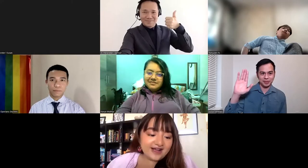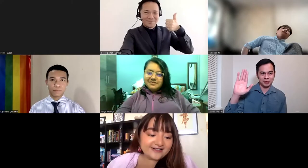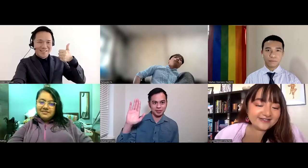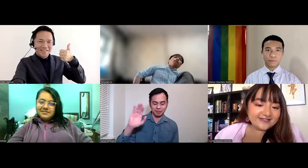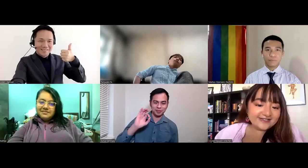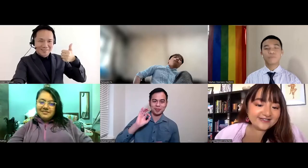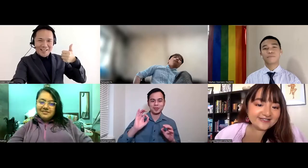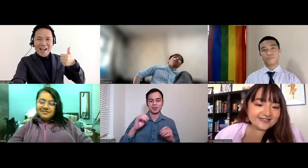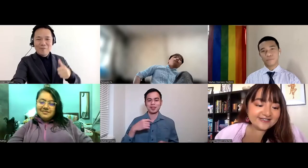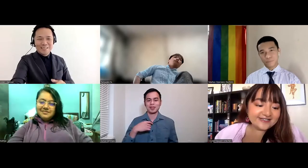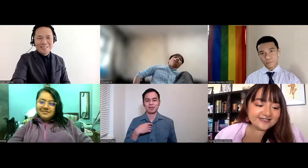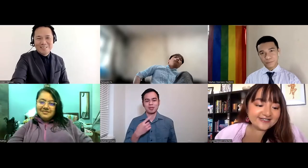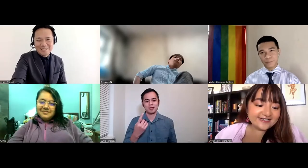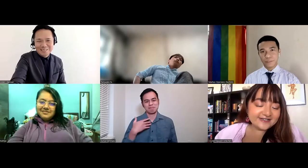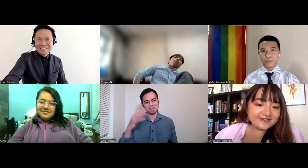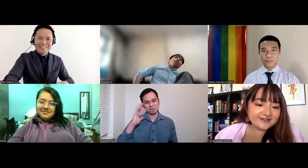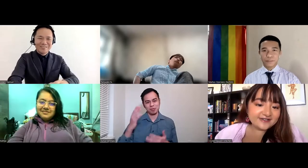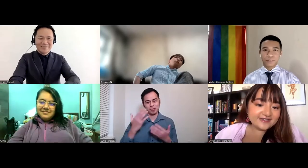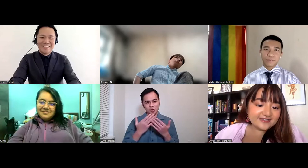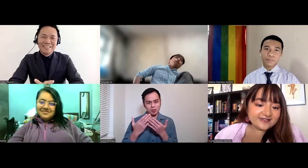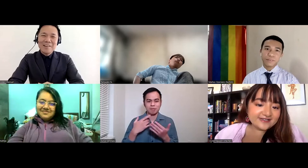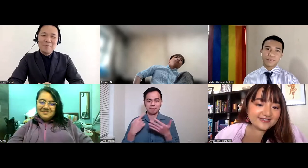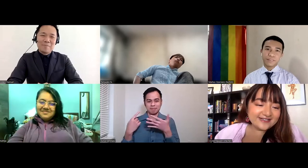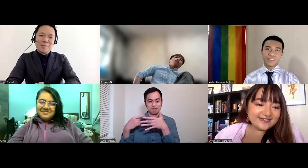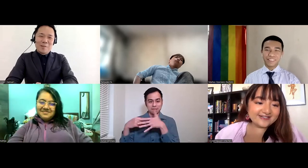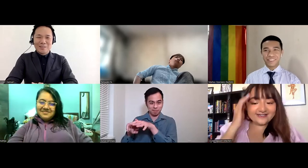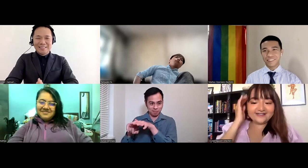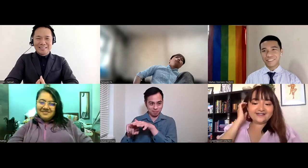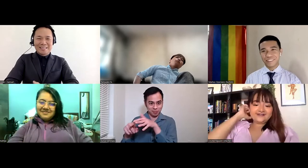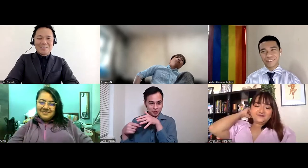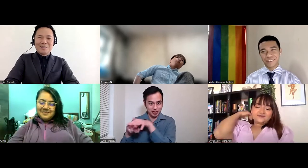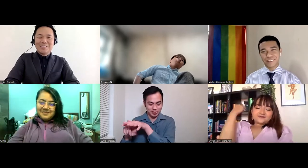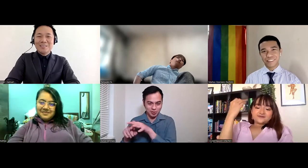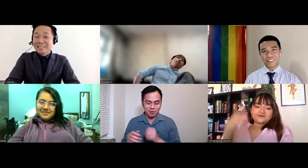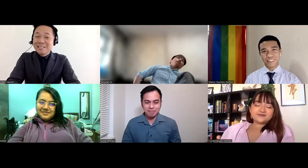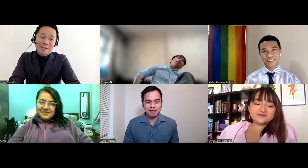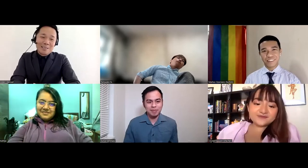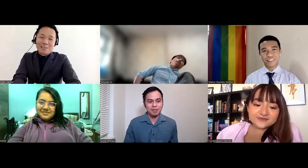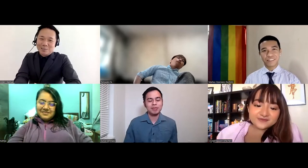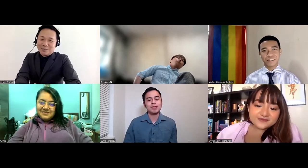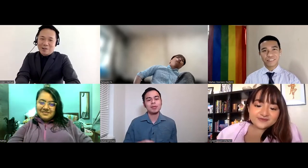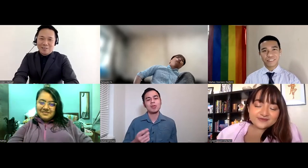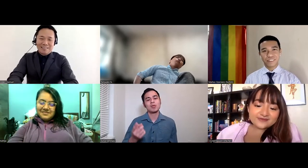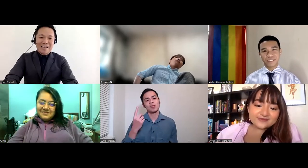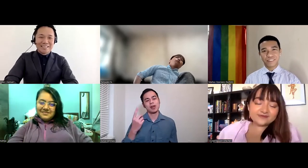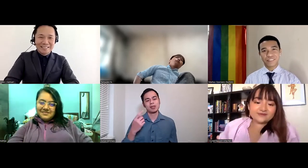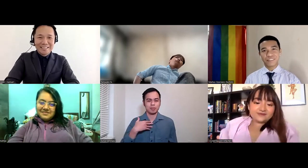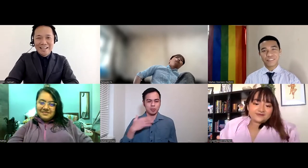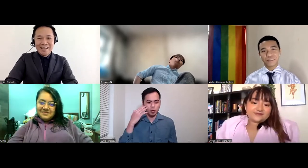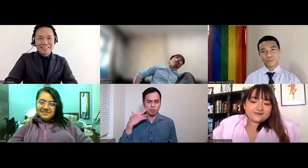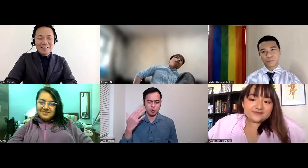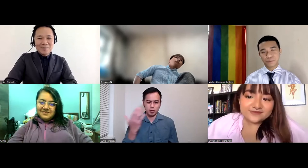Surya. One story to share here. So I remember that when I was at school, it was an integrated school that I was